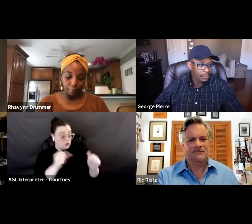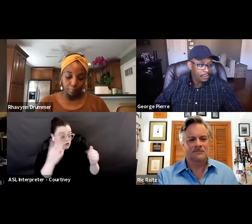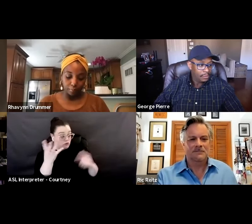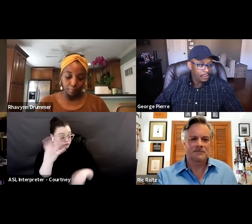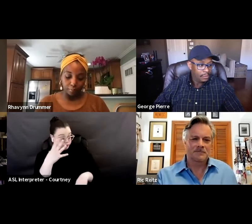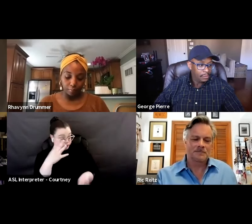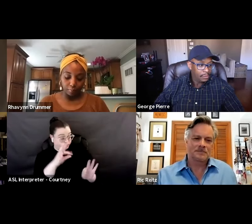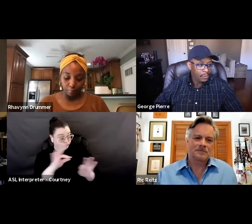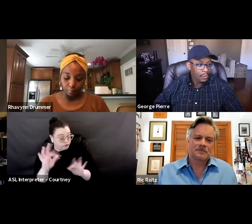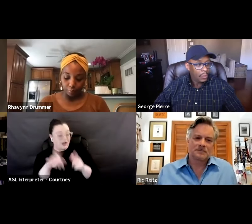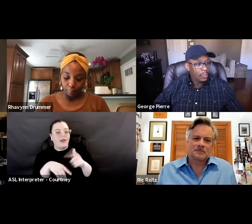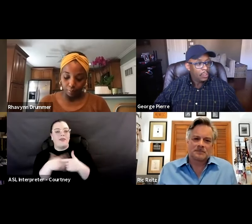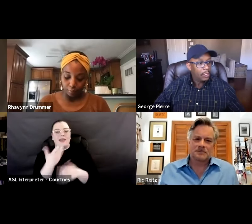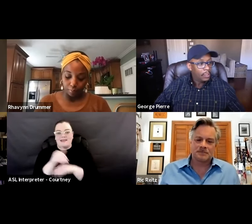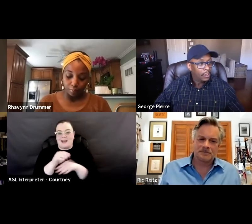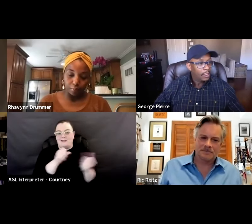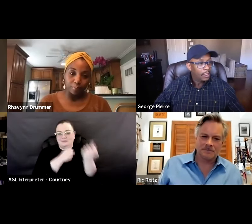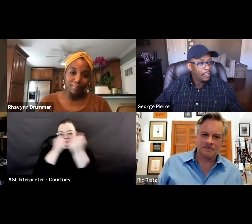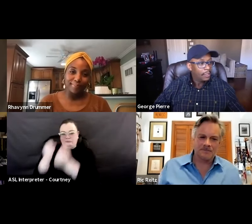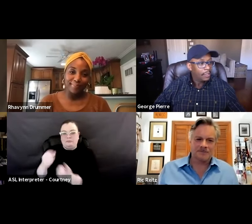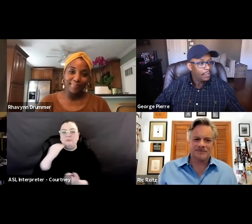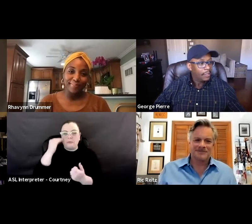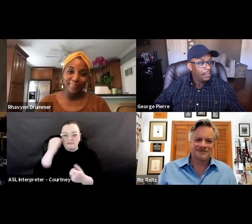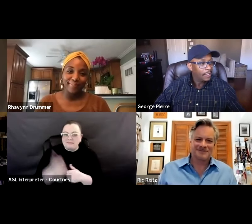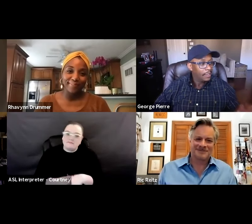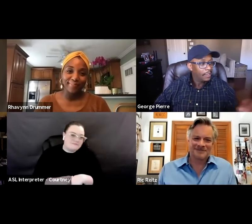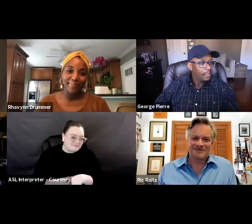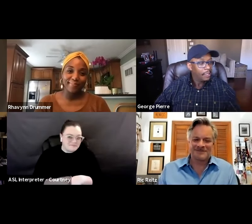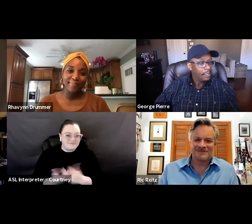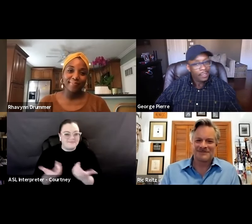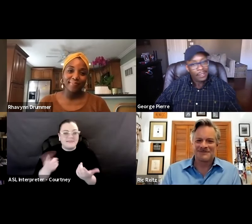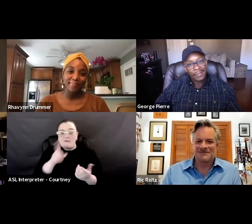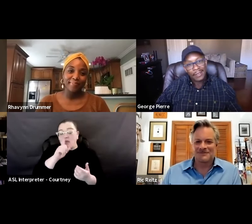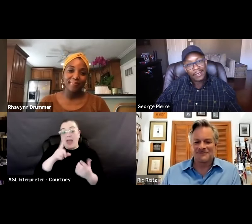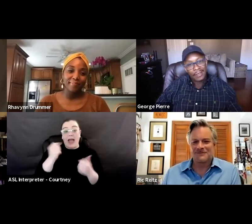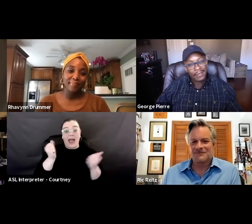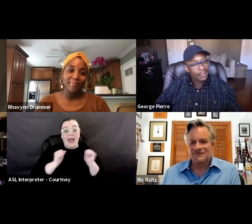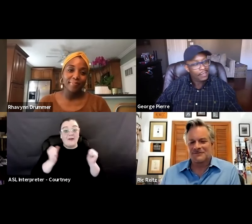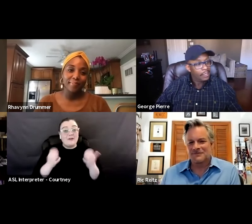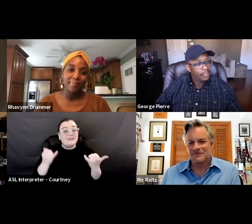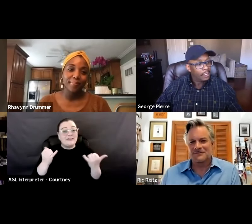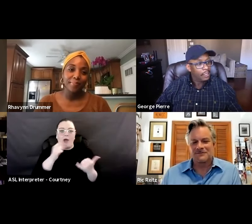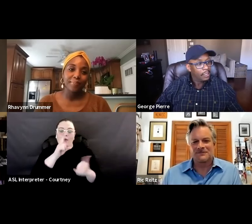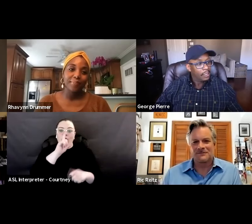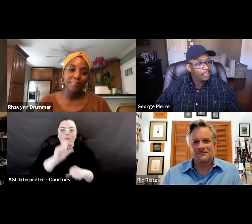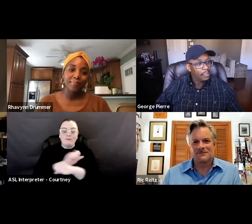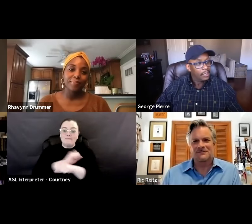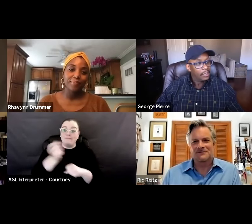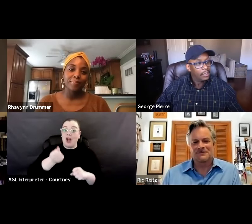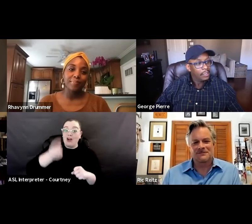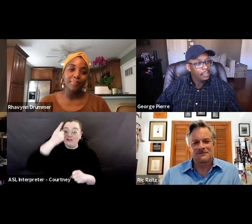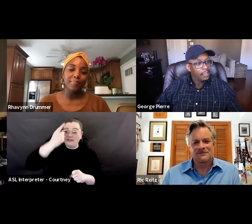the actors today don't even have any real understanding of what